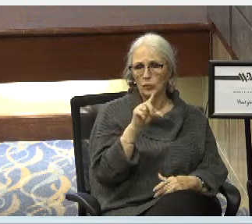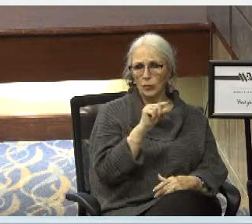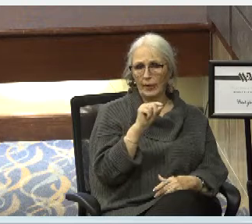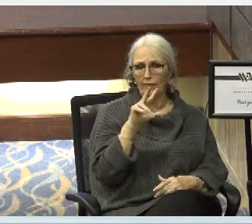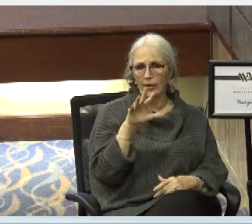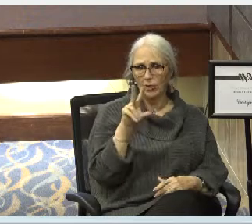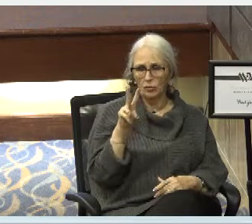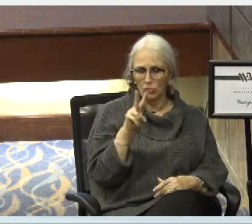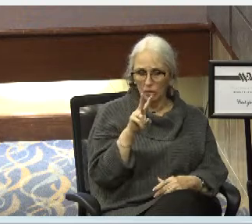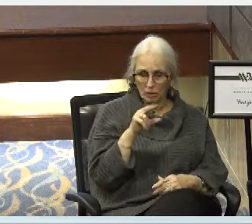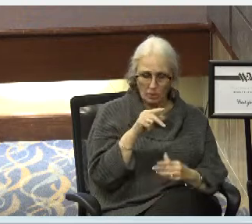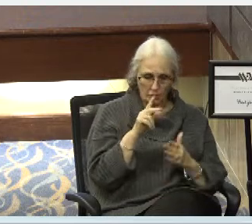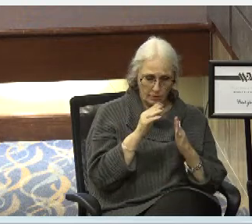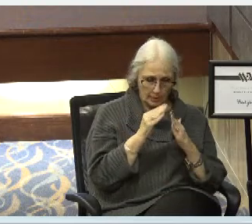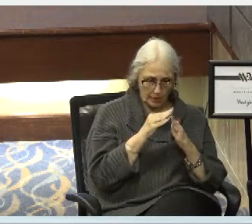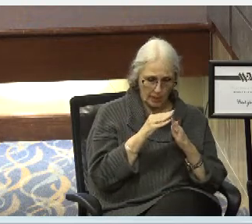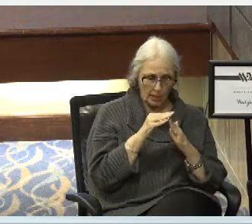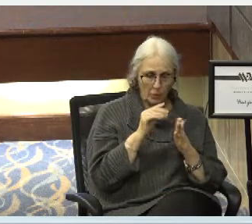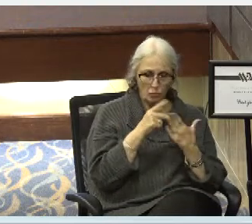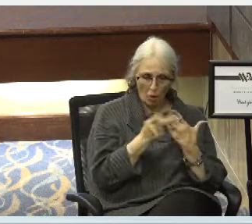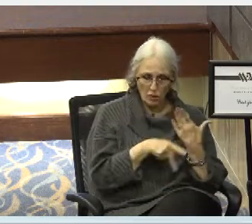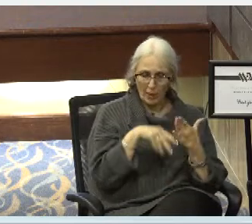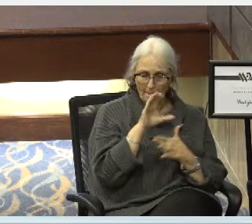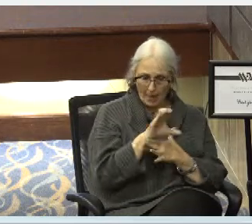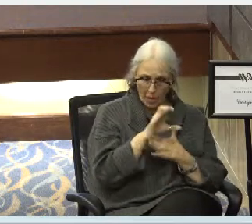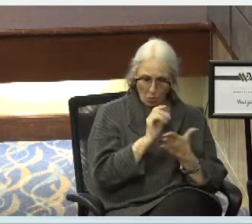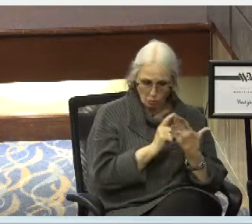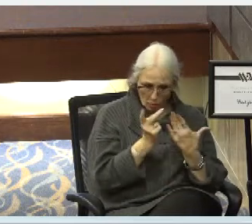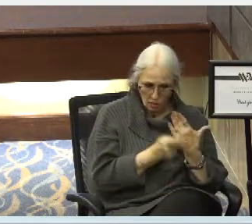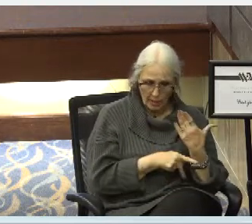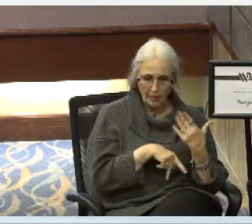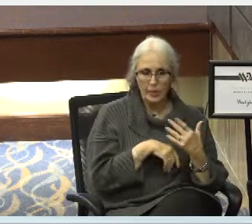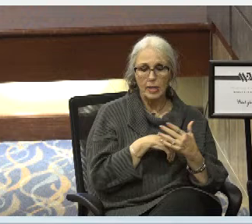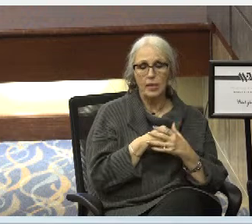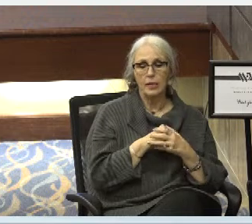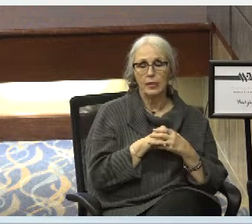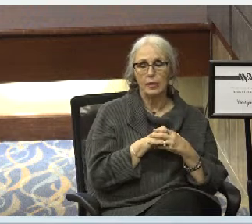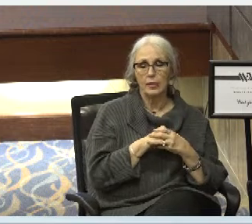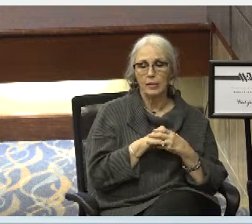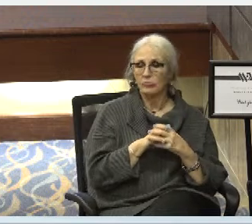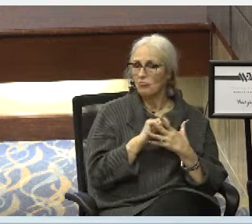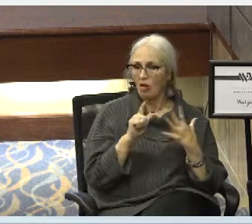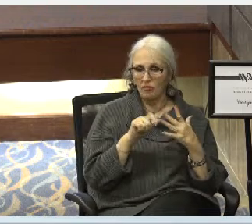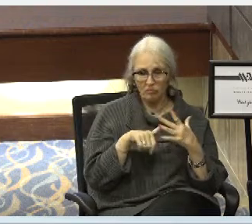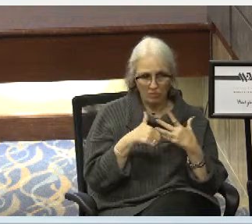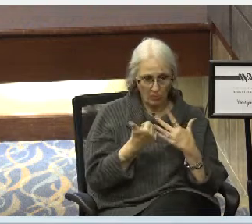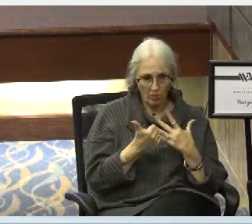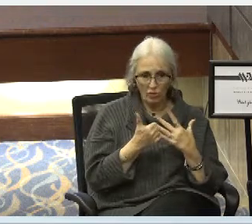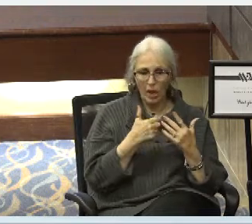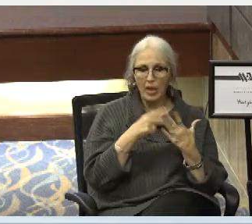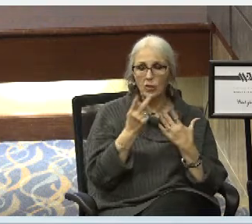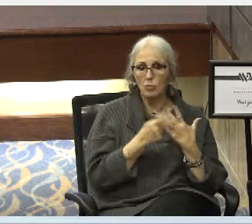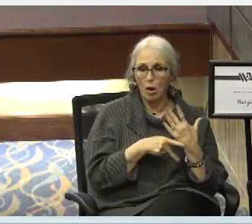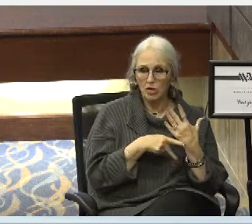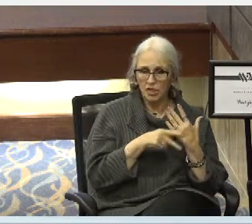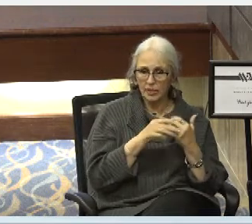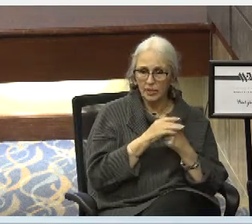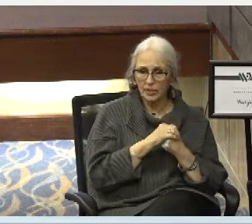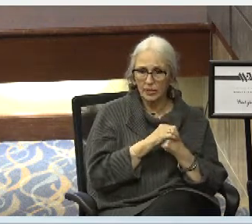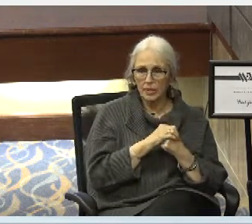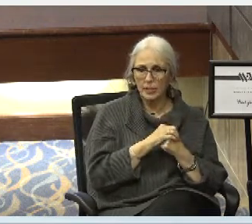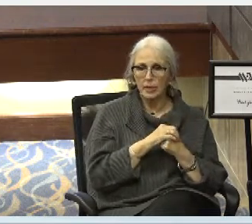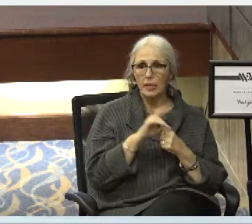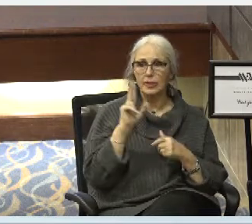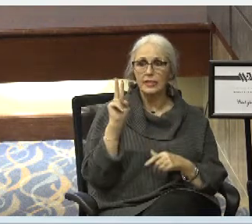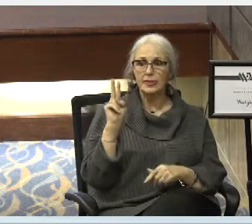the city projects, Baylor projects, and the Catalyst work as well, and it authorizes projects pursuant to Chapter 380. So this is the